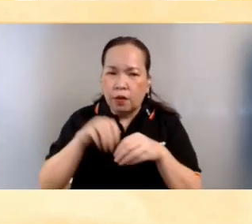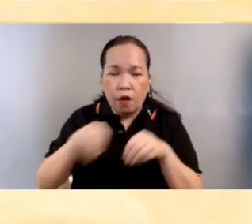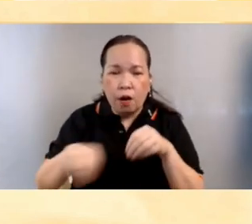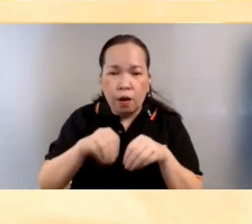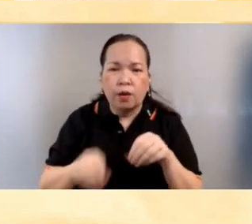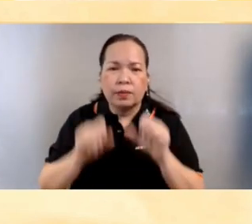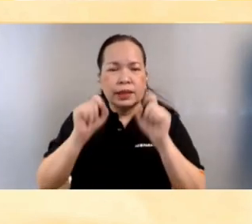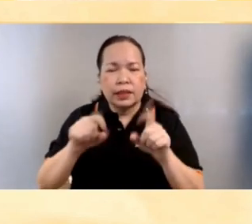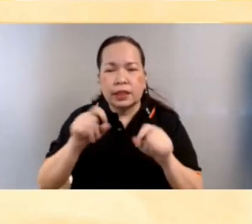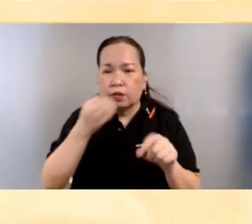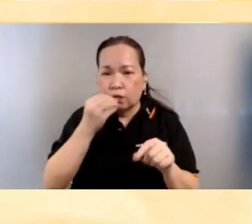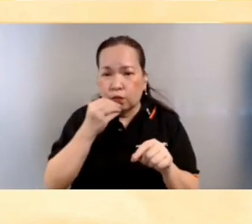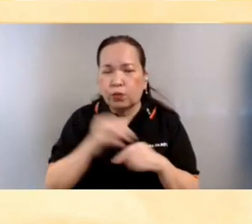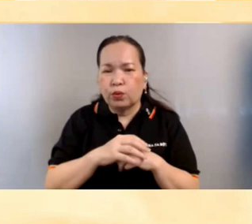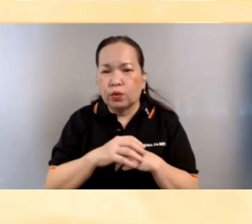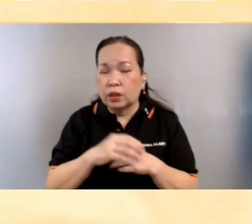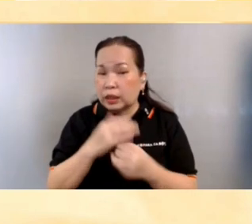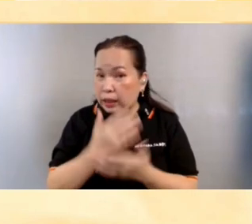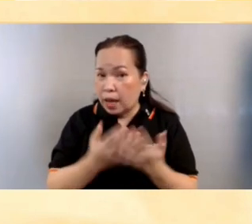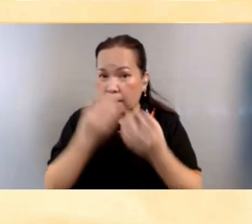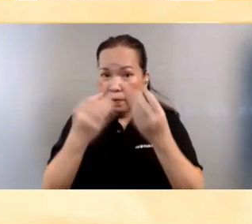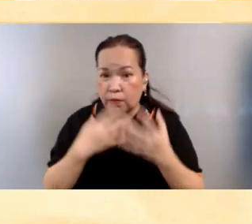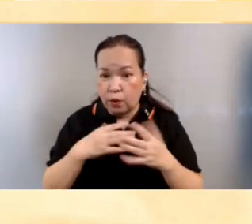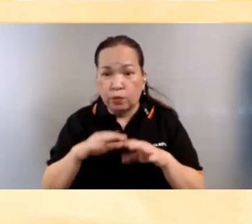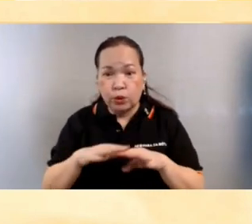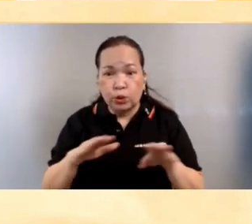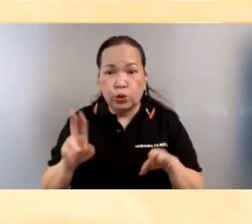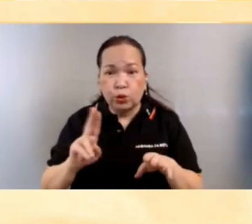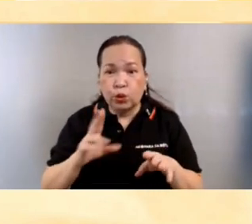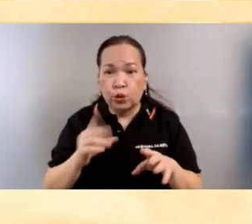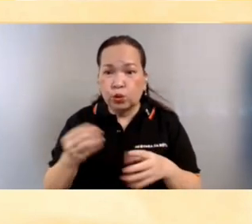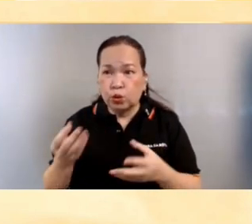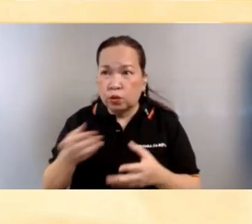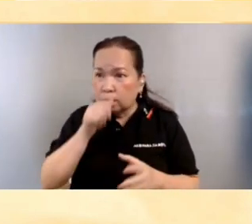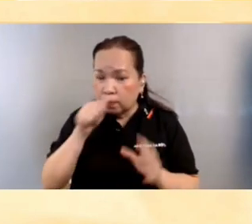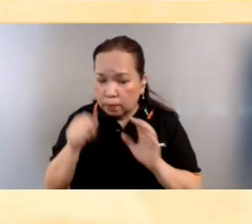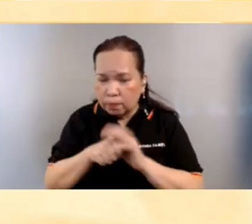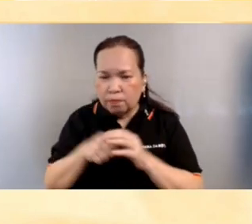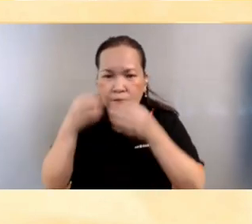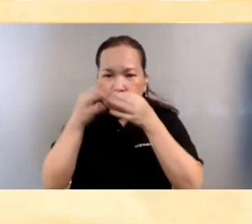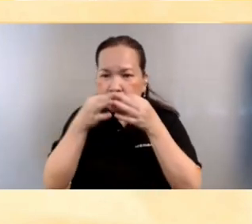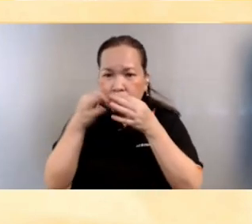goods. There were also reports of cases where children were used to transport illegal drugs.